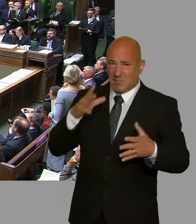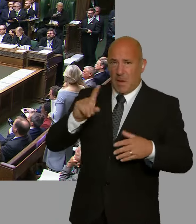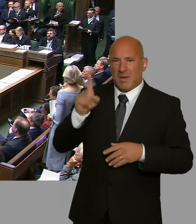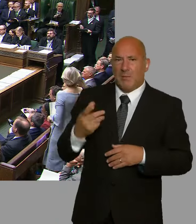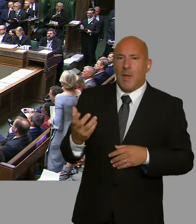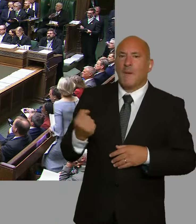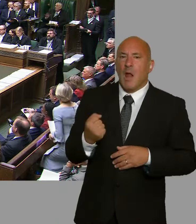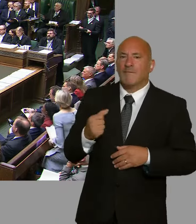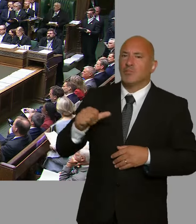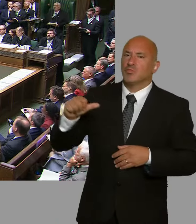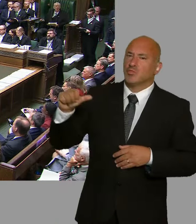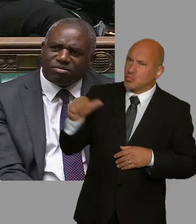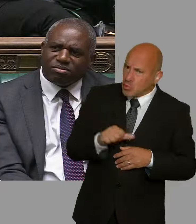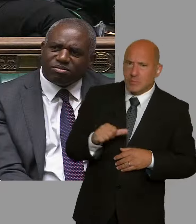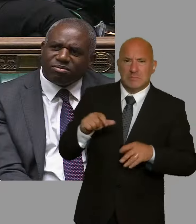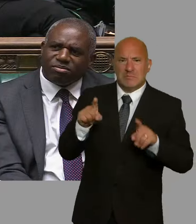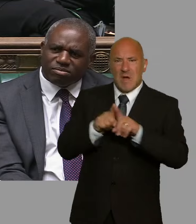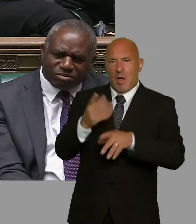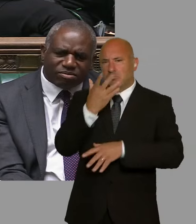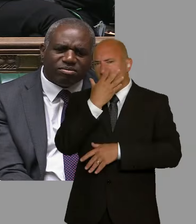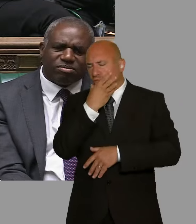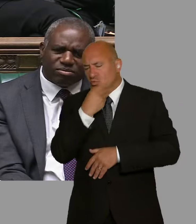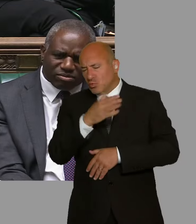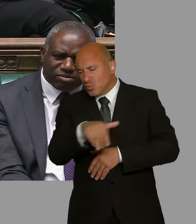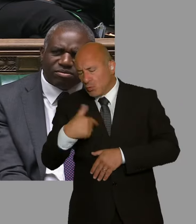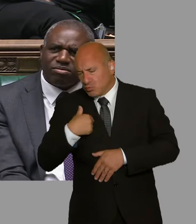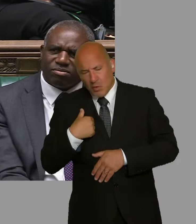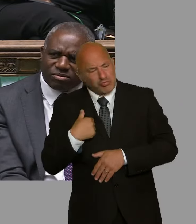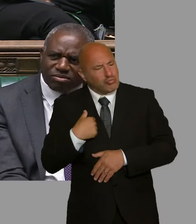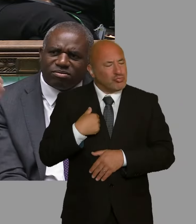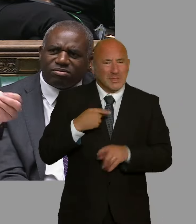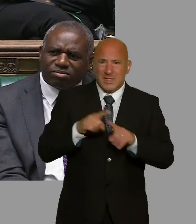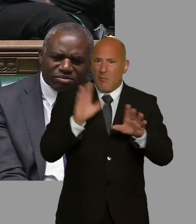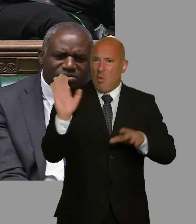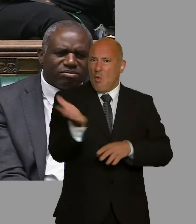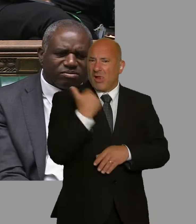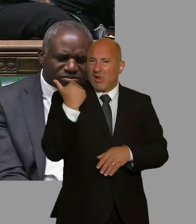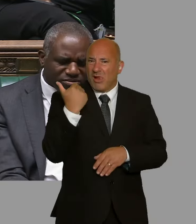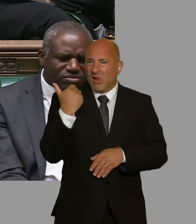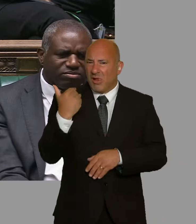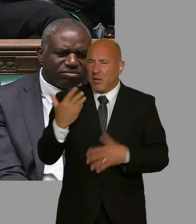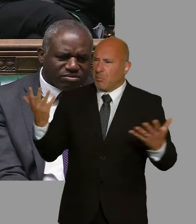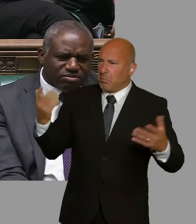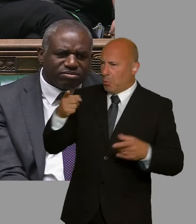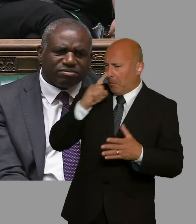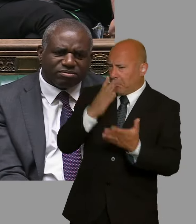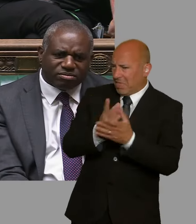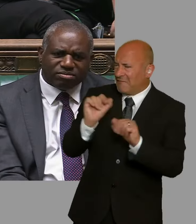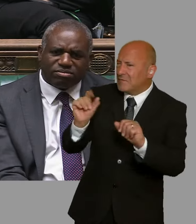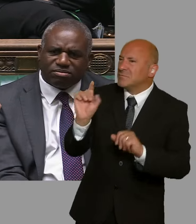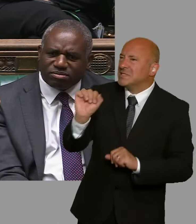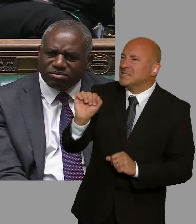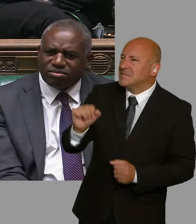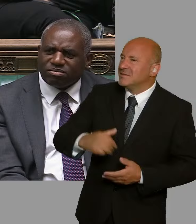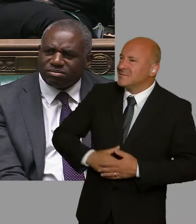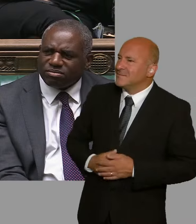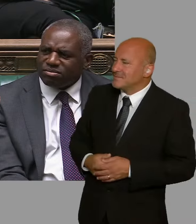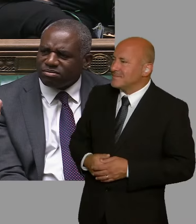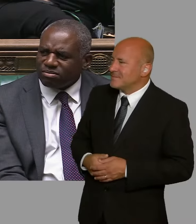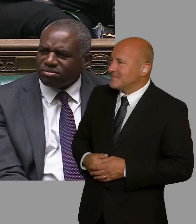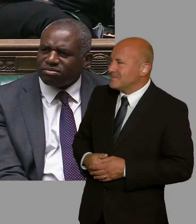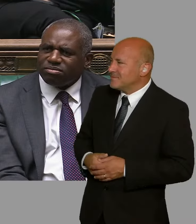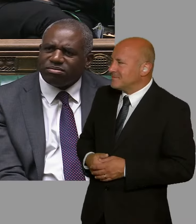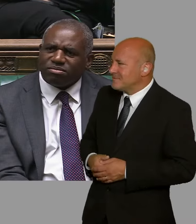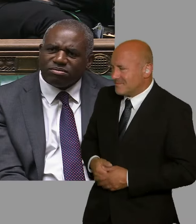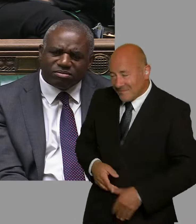I believe profoundly in driving down poverty and child poverty. That's why we'll put a strategy in place. But she talks about head